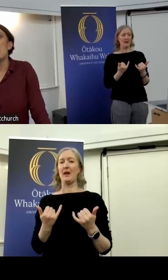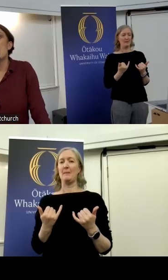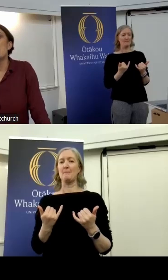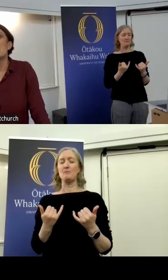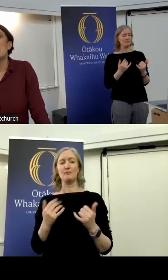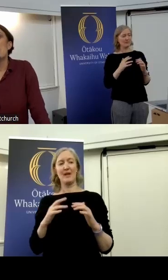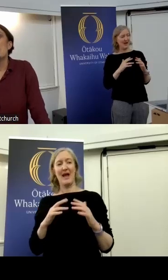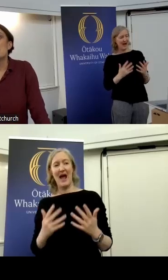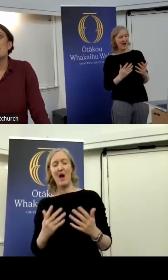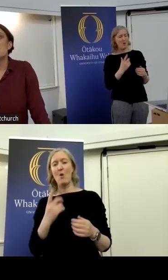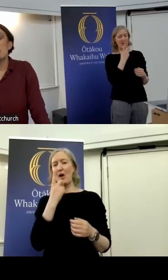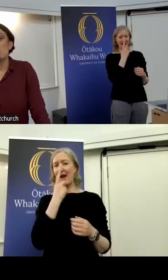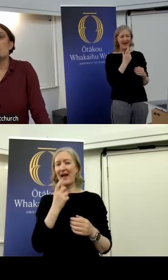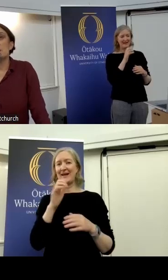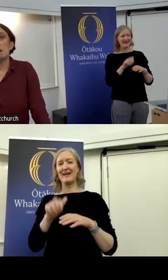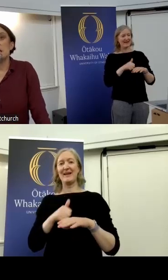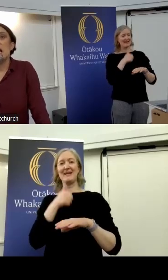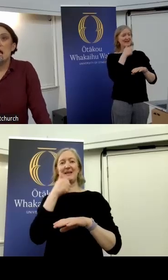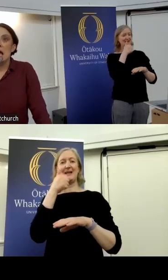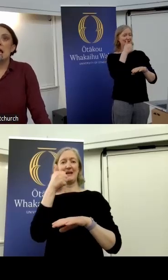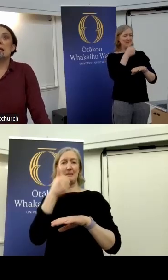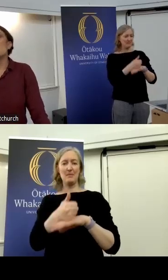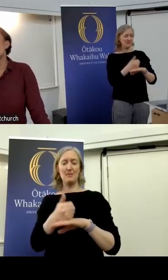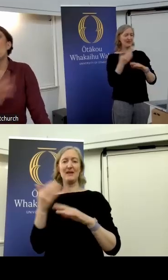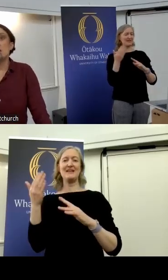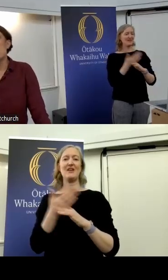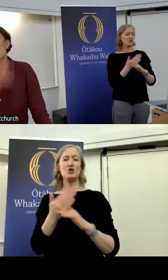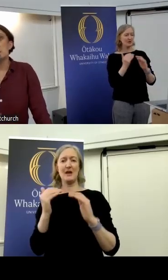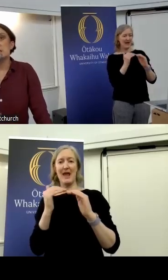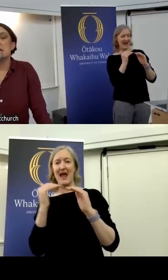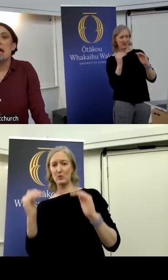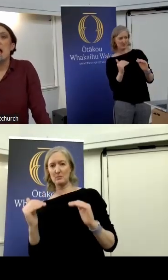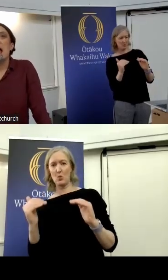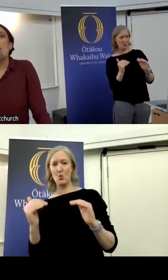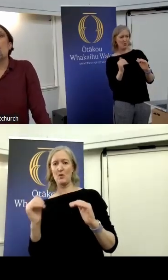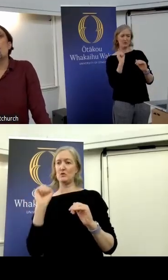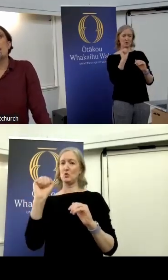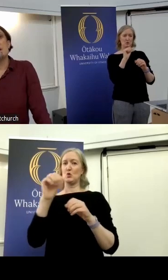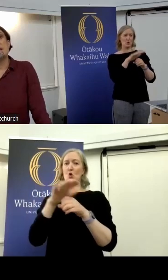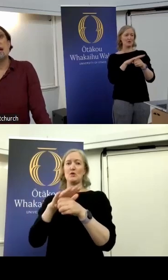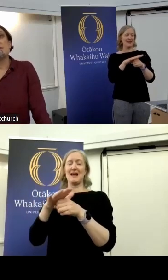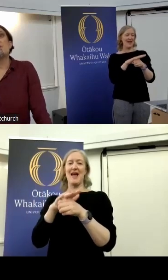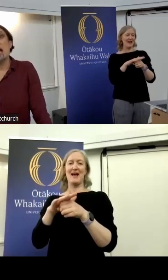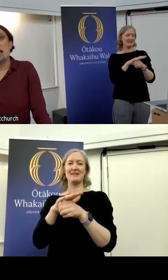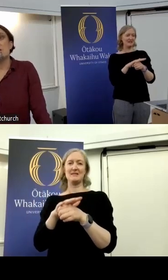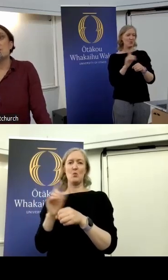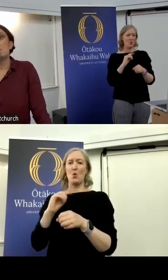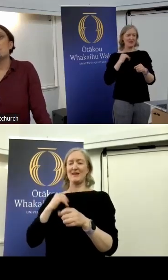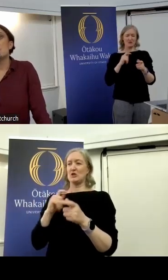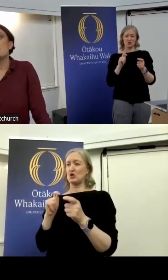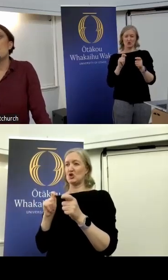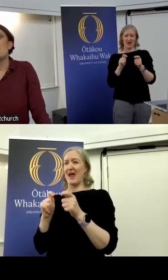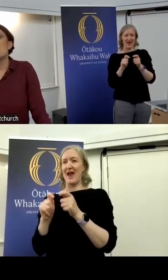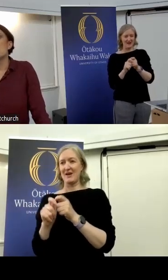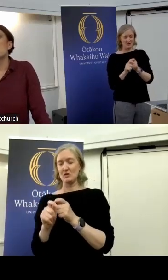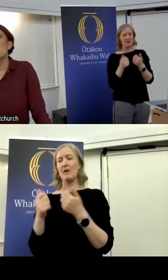implement intervention equitably in your context, and what might need to have to change